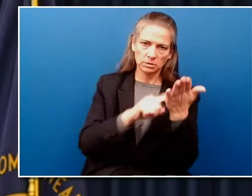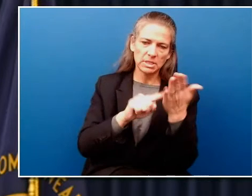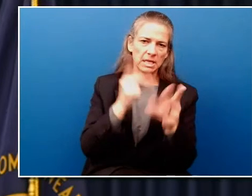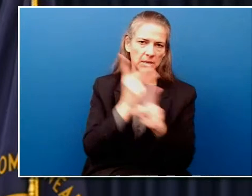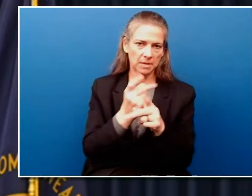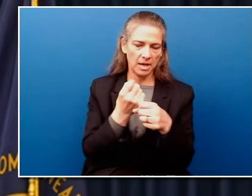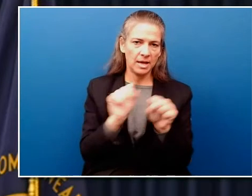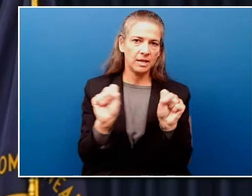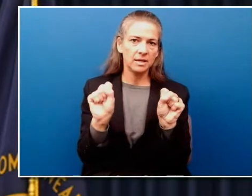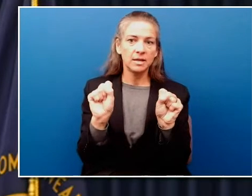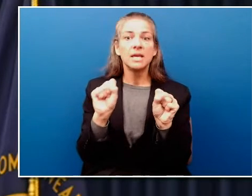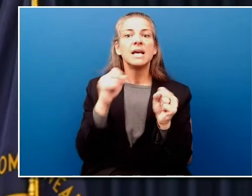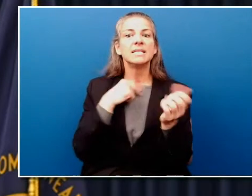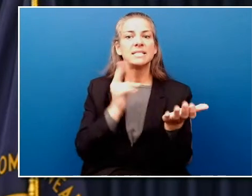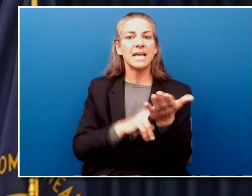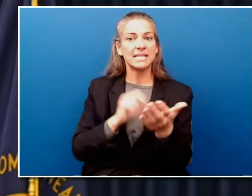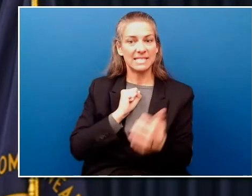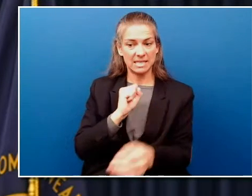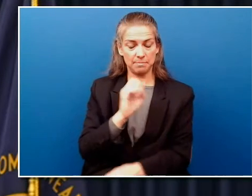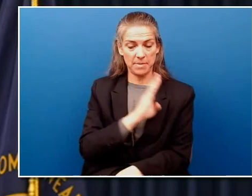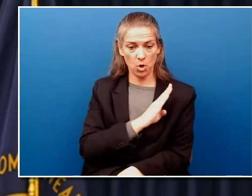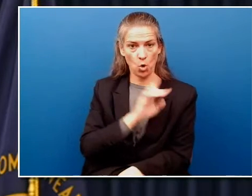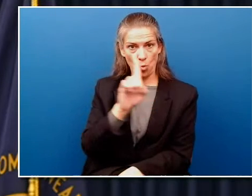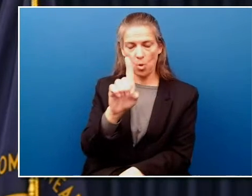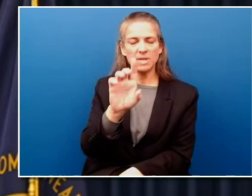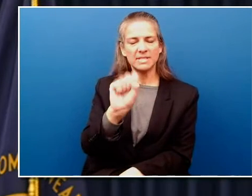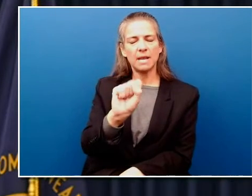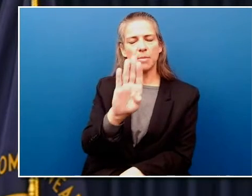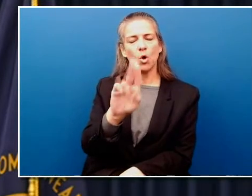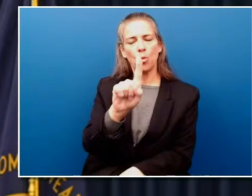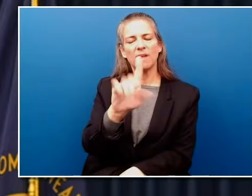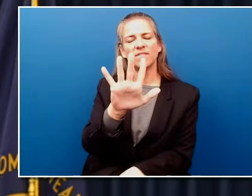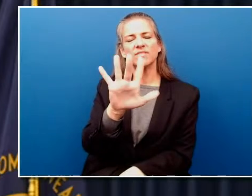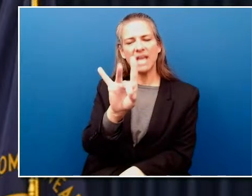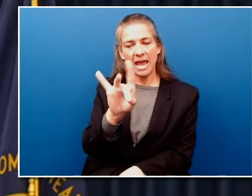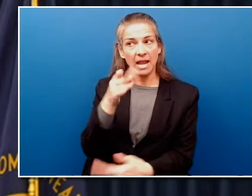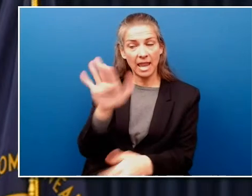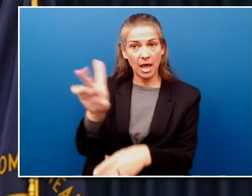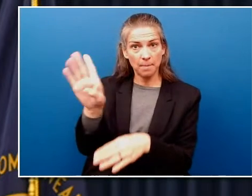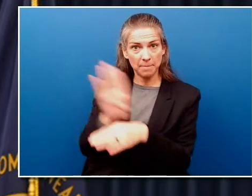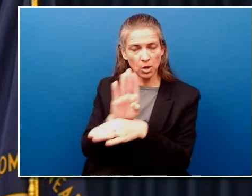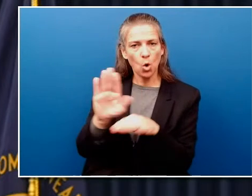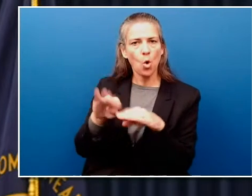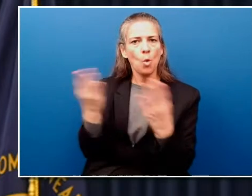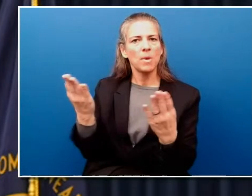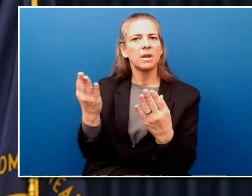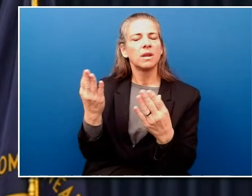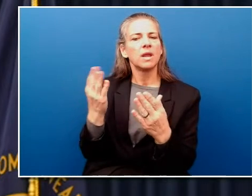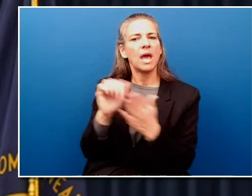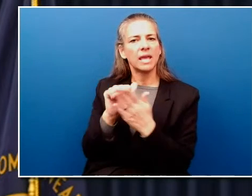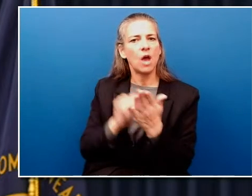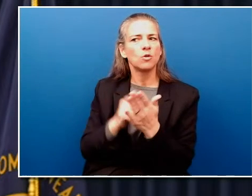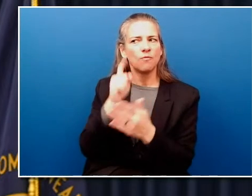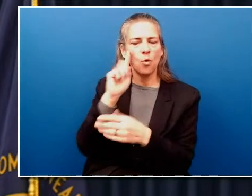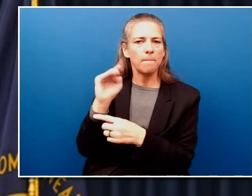Bill 158, which allows financial institutions to open a restricted account for a minor for court settlements or claims proceeds.